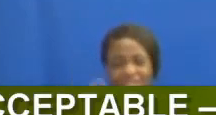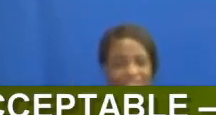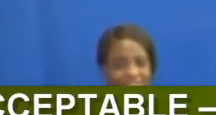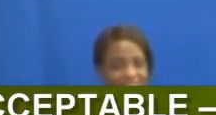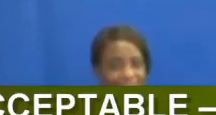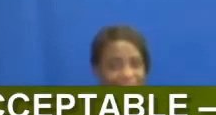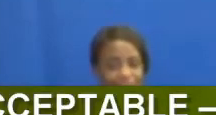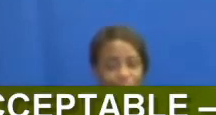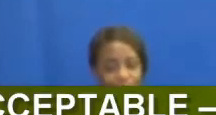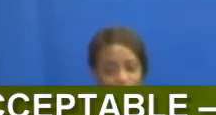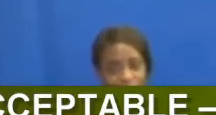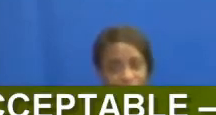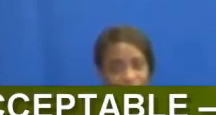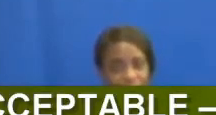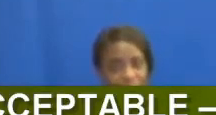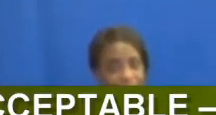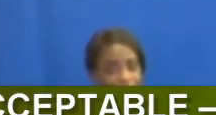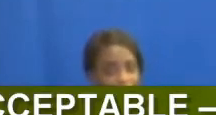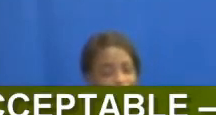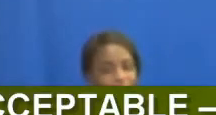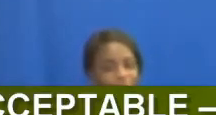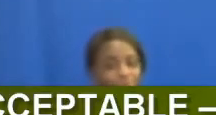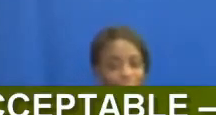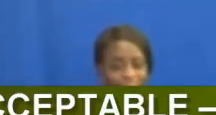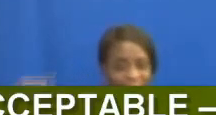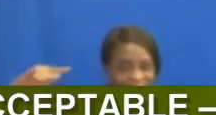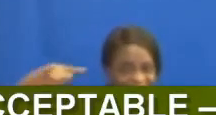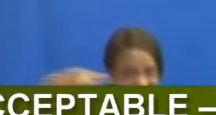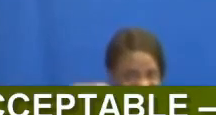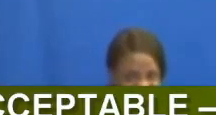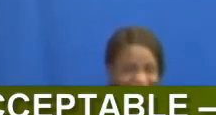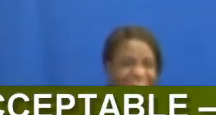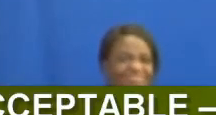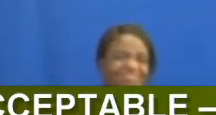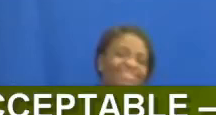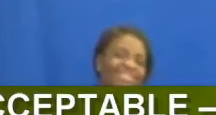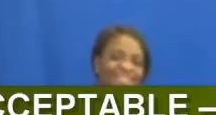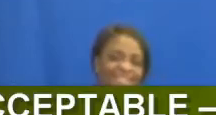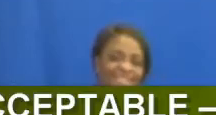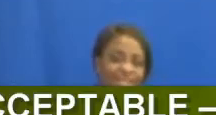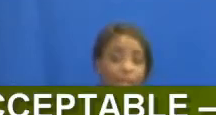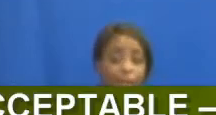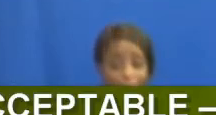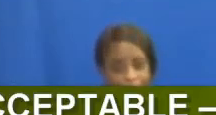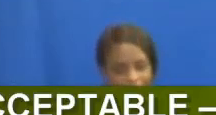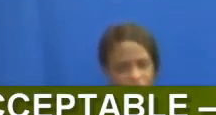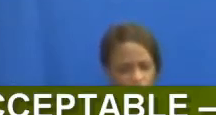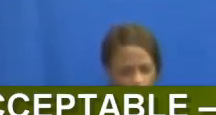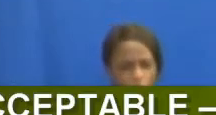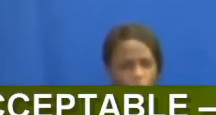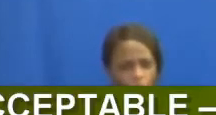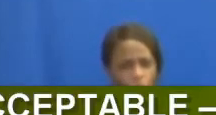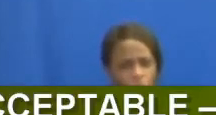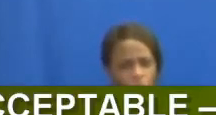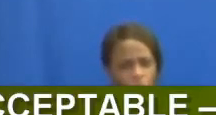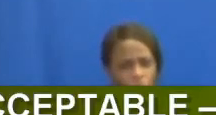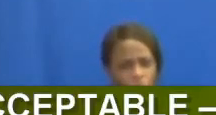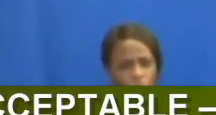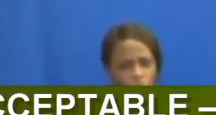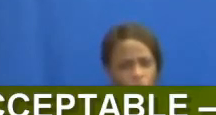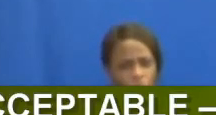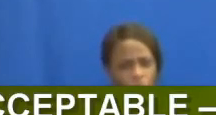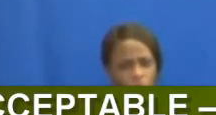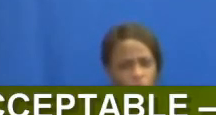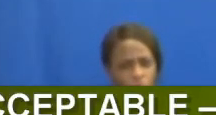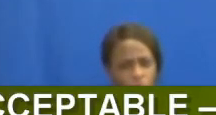Aquano, as I say, ye yashi, no mumu, or Bagana for Yanako, say, ye wamra, I will manga no more, I just say. Wobi biara anse shawra